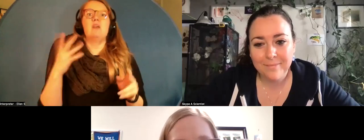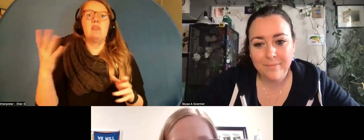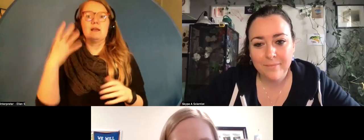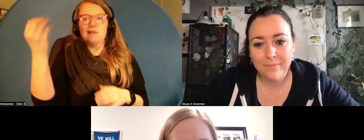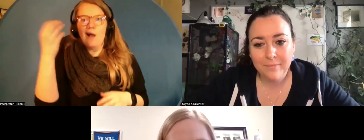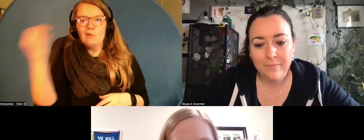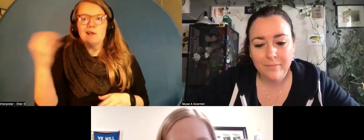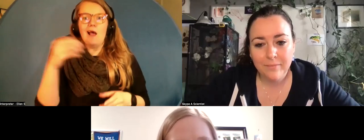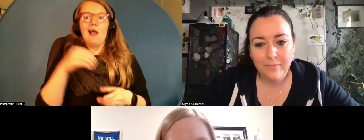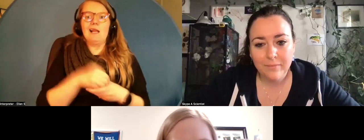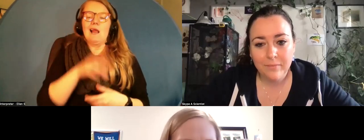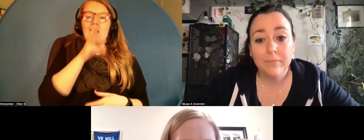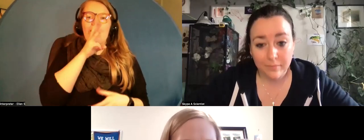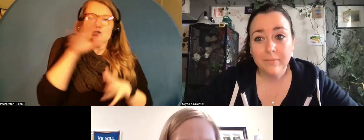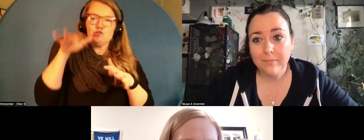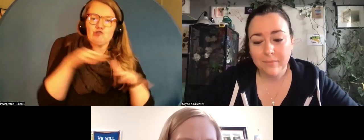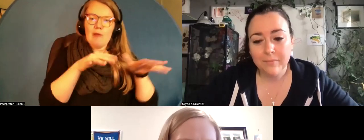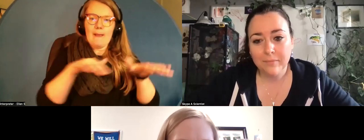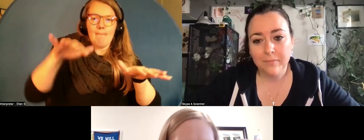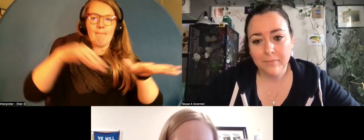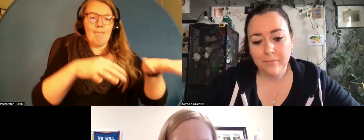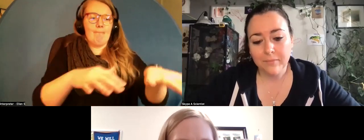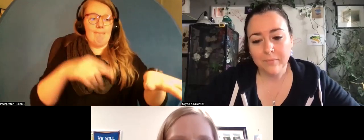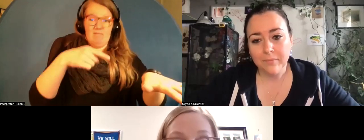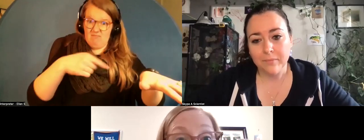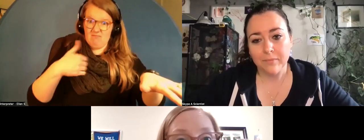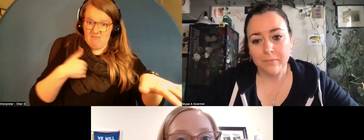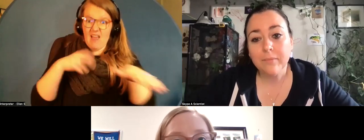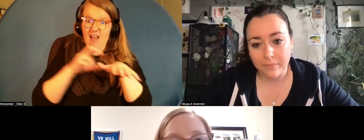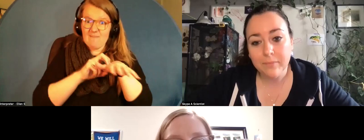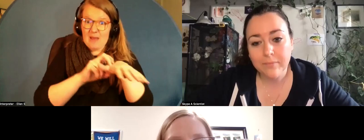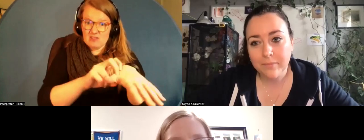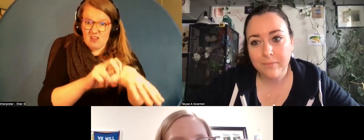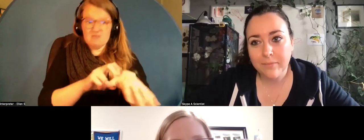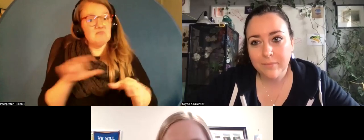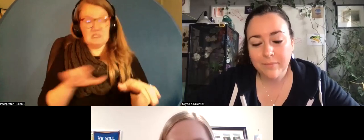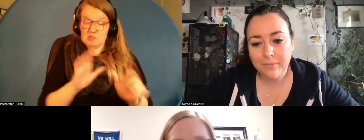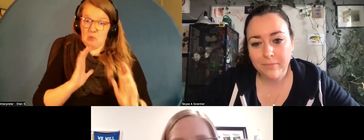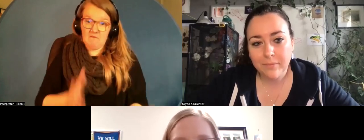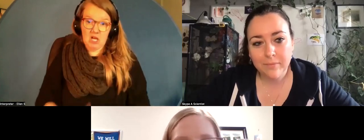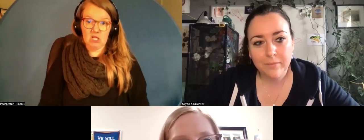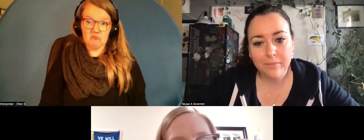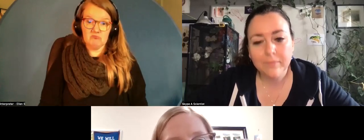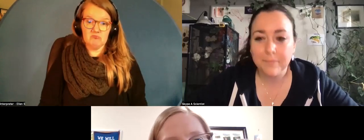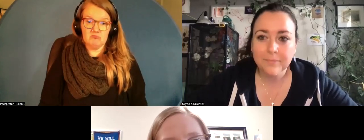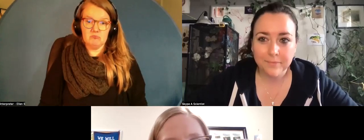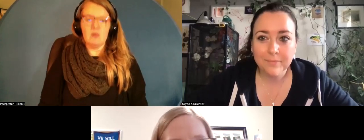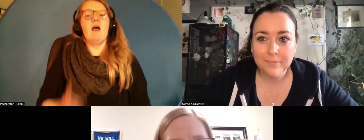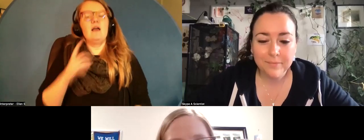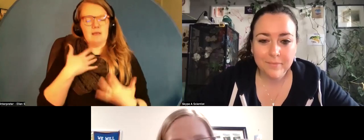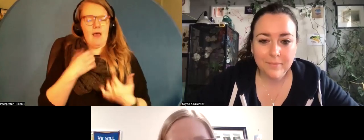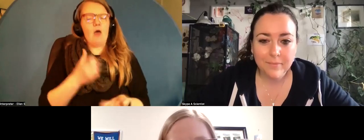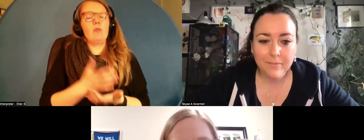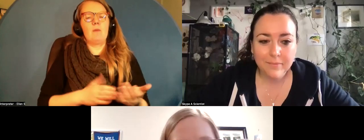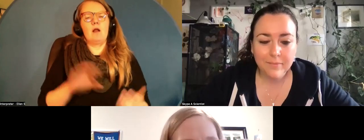stream, and they all have parasites, and the ecosystem is probably doing fine. So I think that they're a healthy part of the ecosystem,